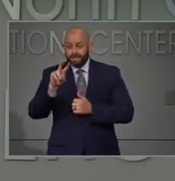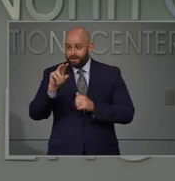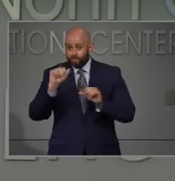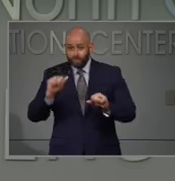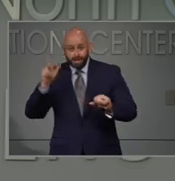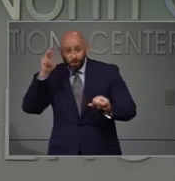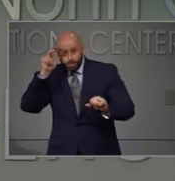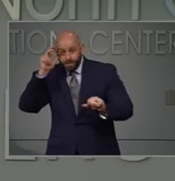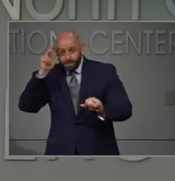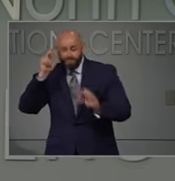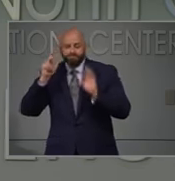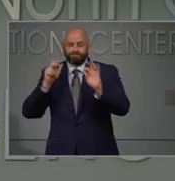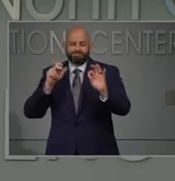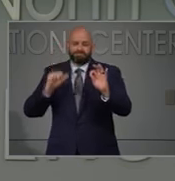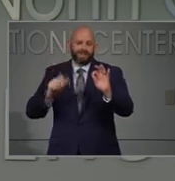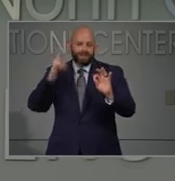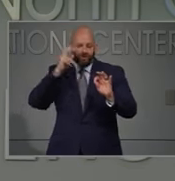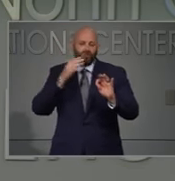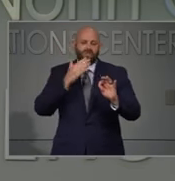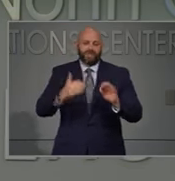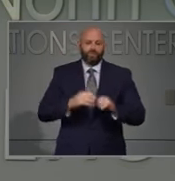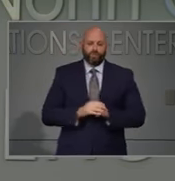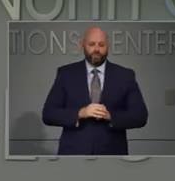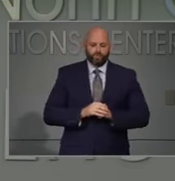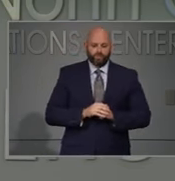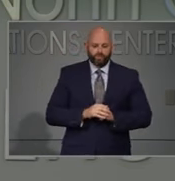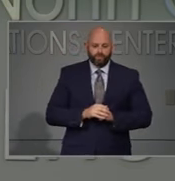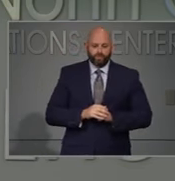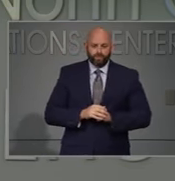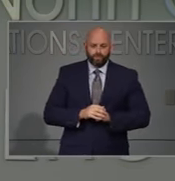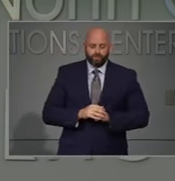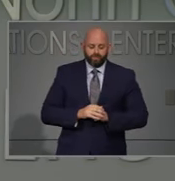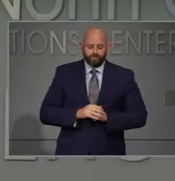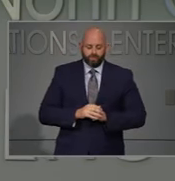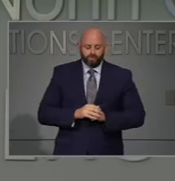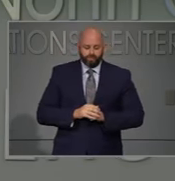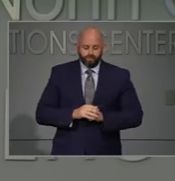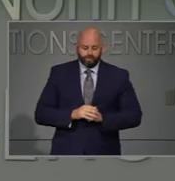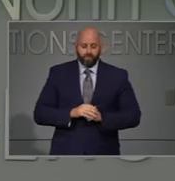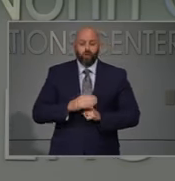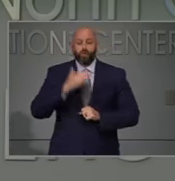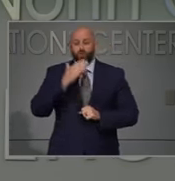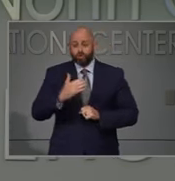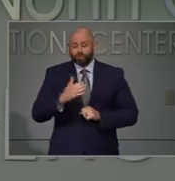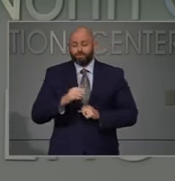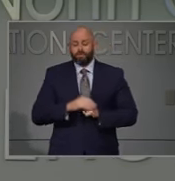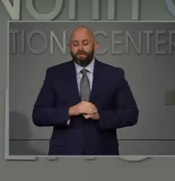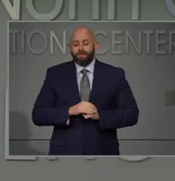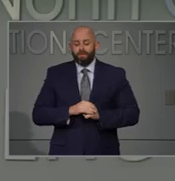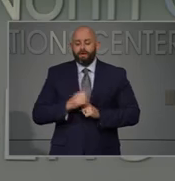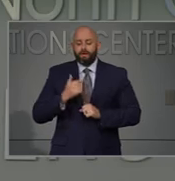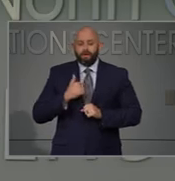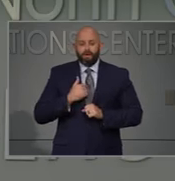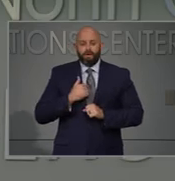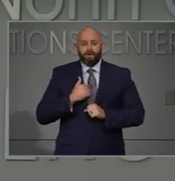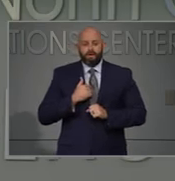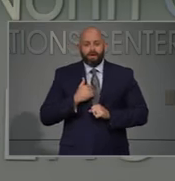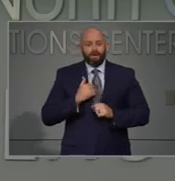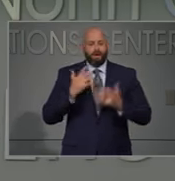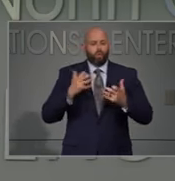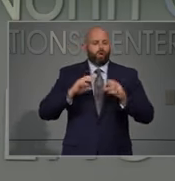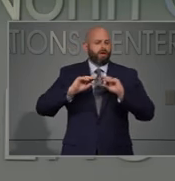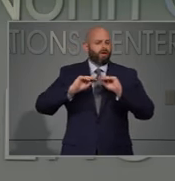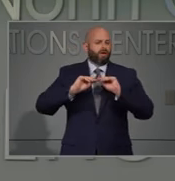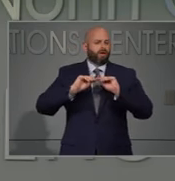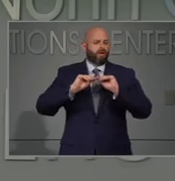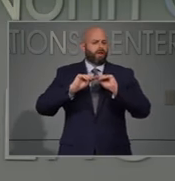me? I can hear you. Thanks, Christy. Oh, good. I was just wanting to clarify,